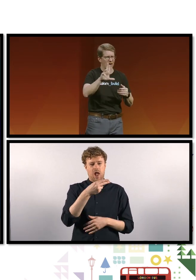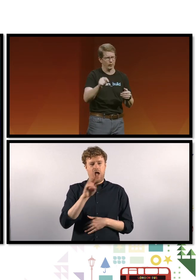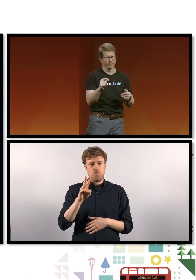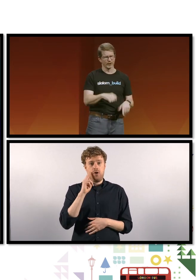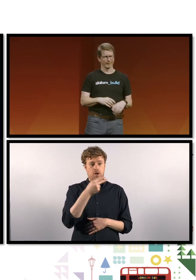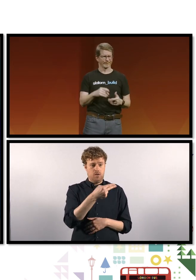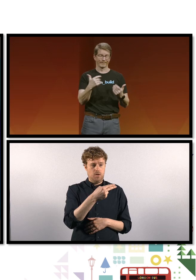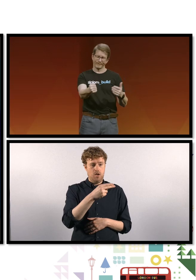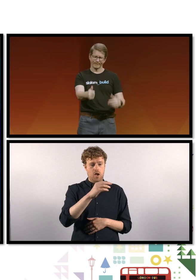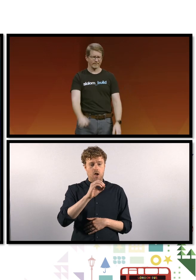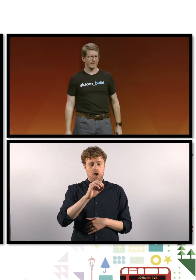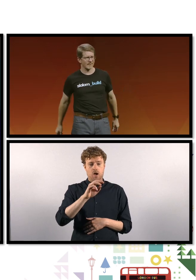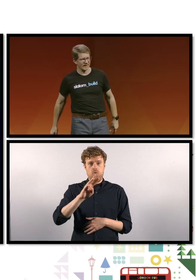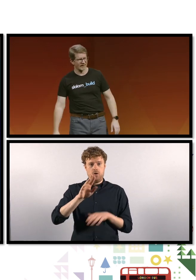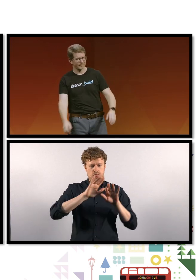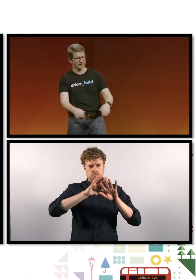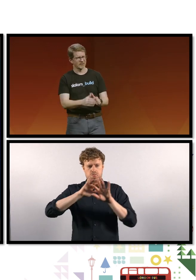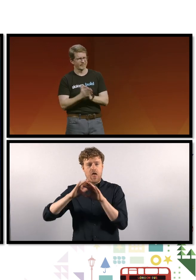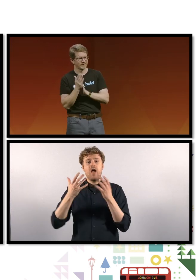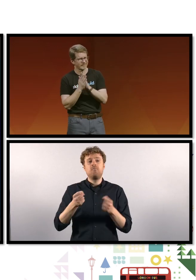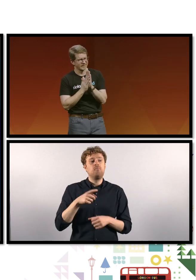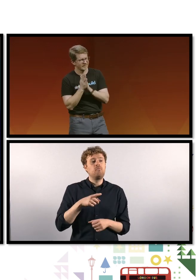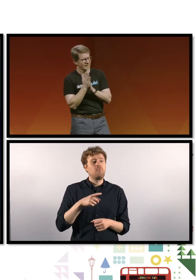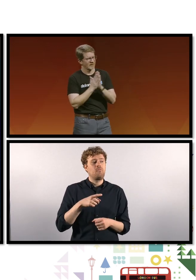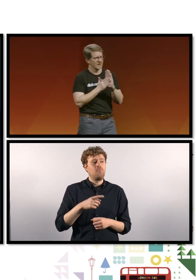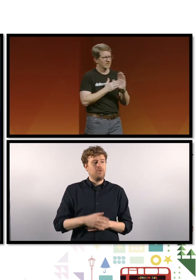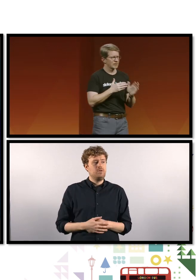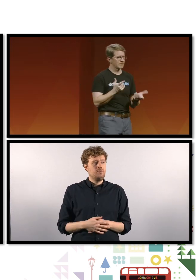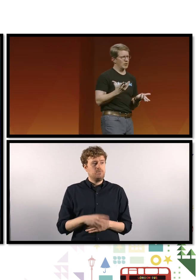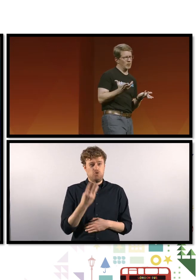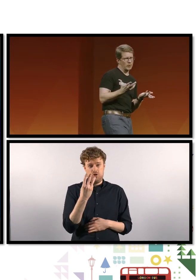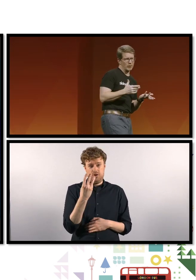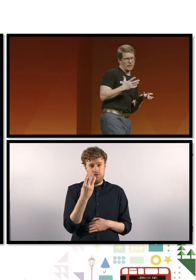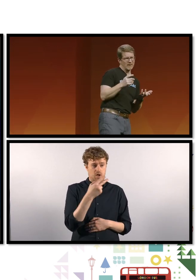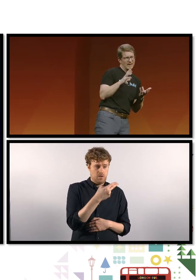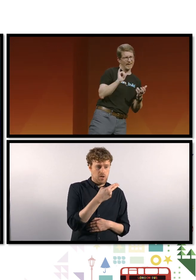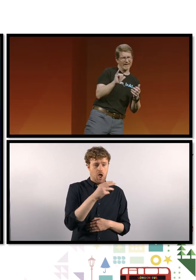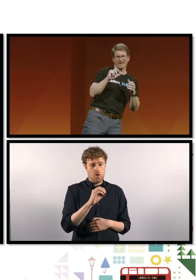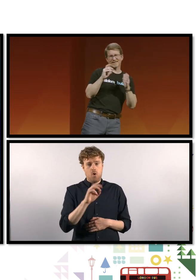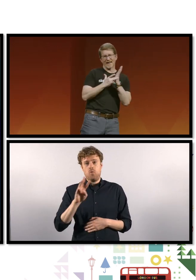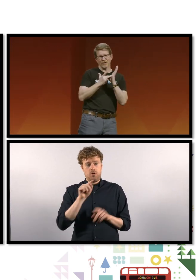So we're trying to figure out how to clean that noise out.